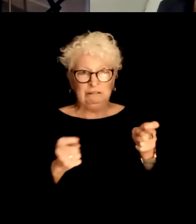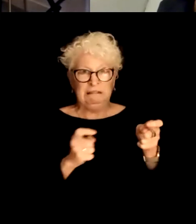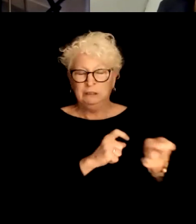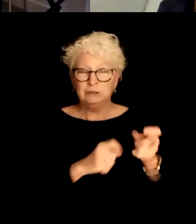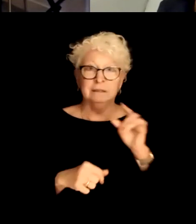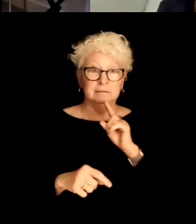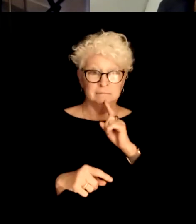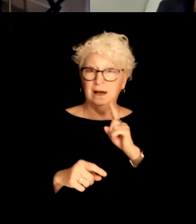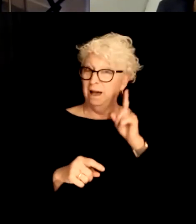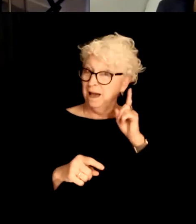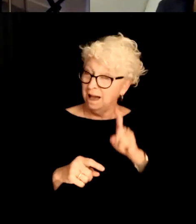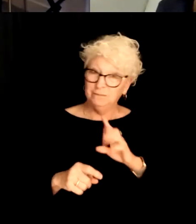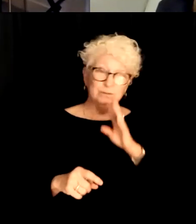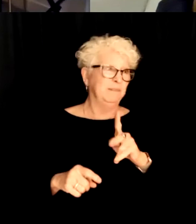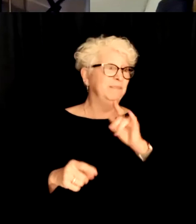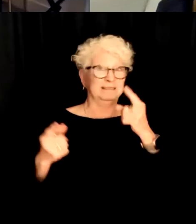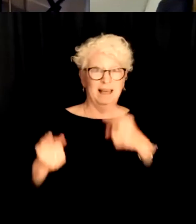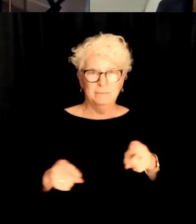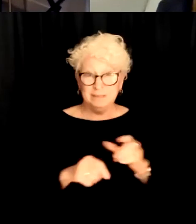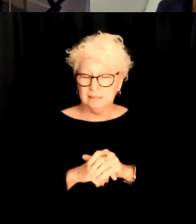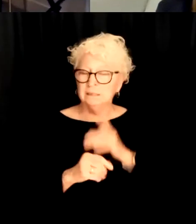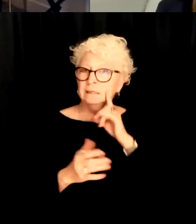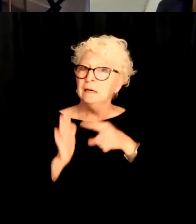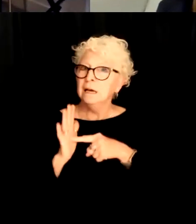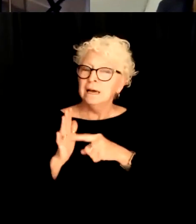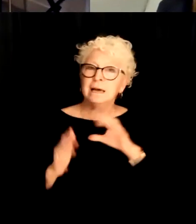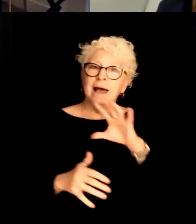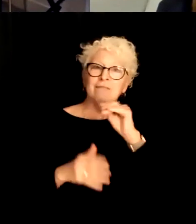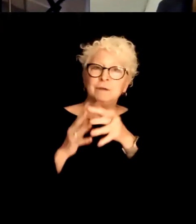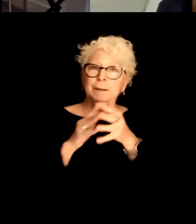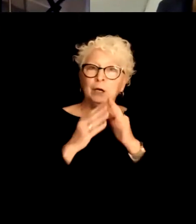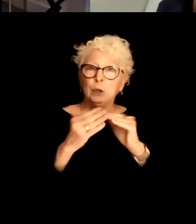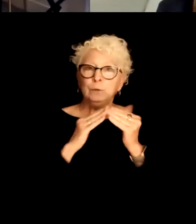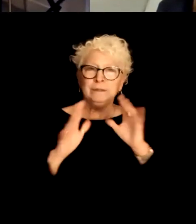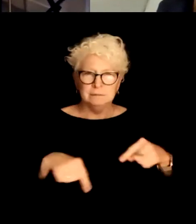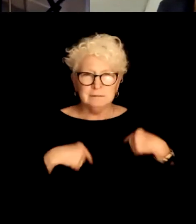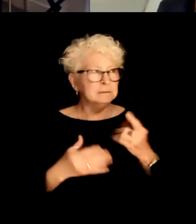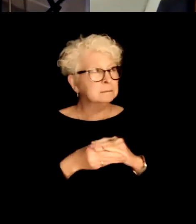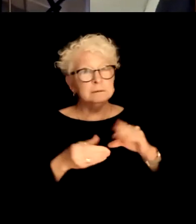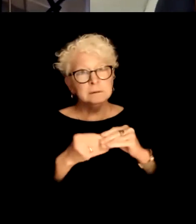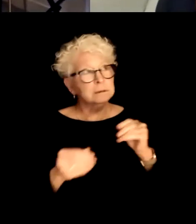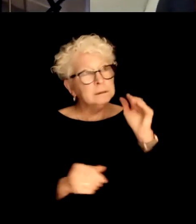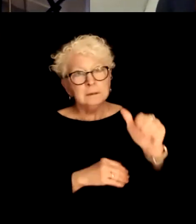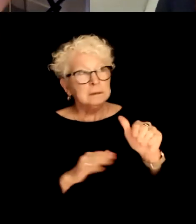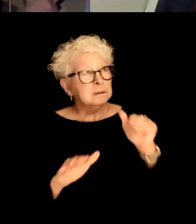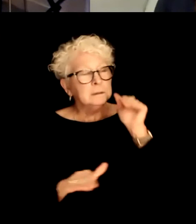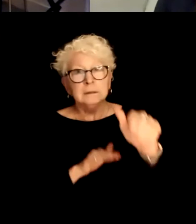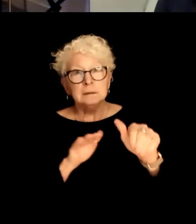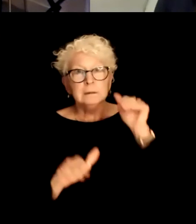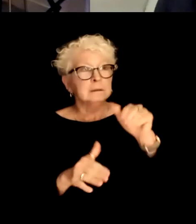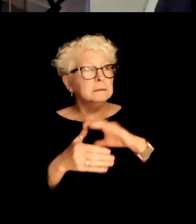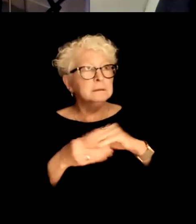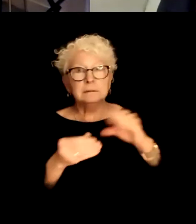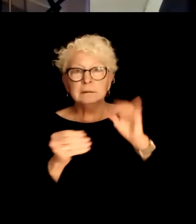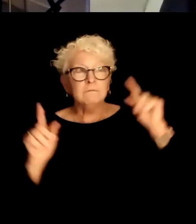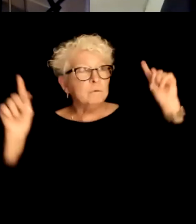that African-American communities were raising this issue since they have been in this country,